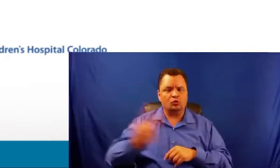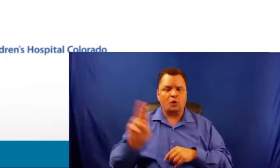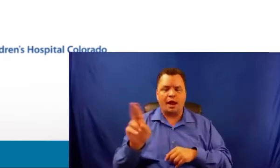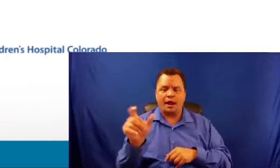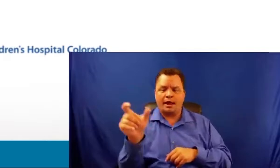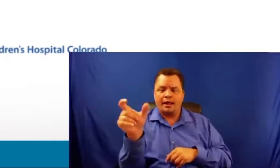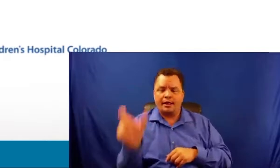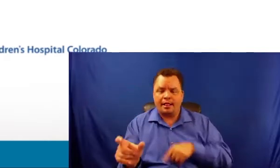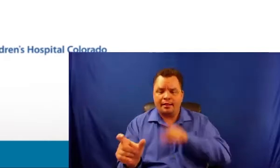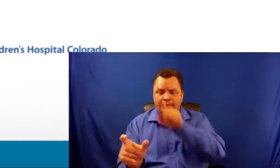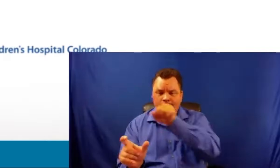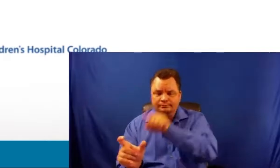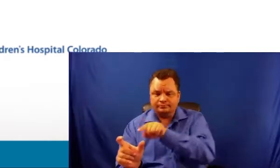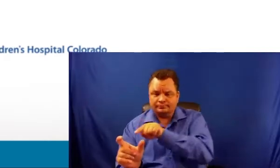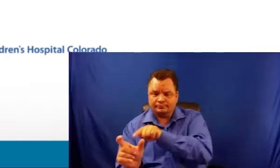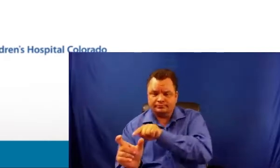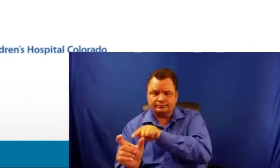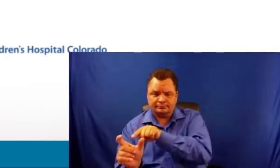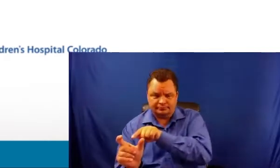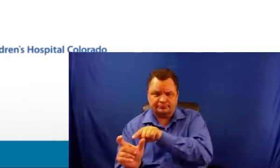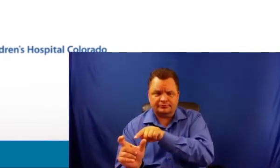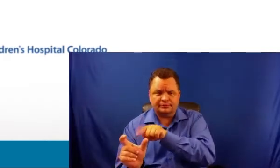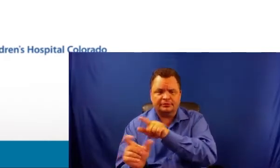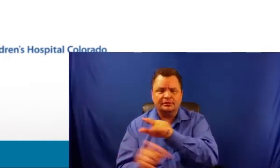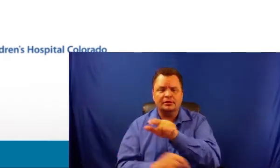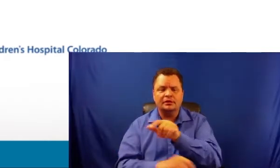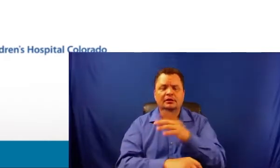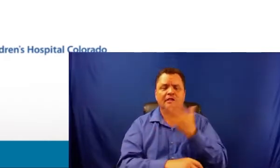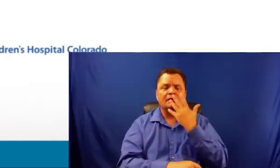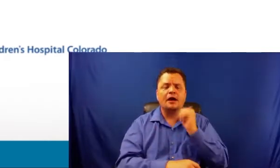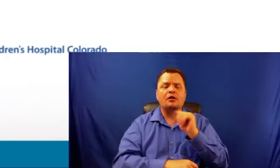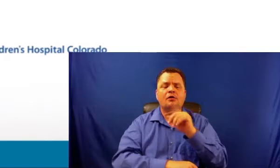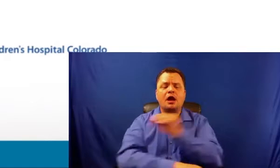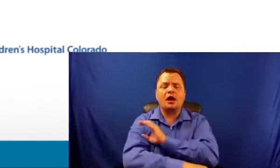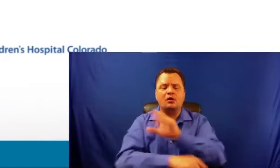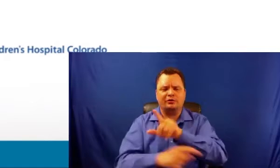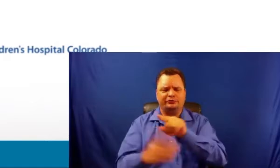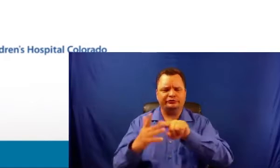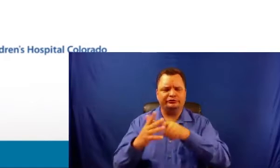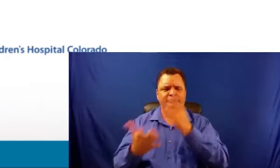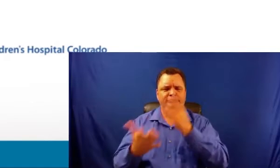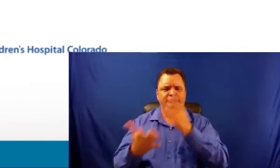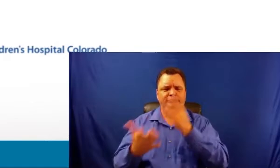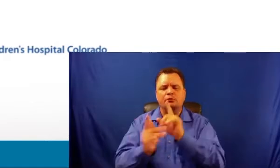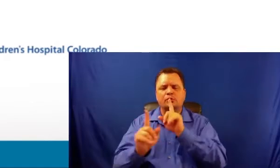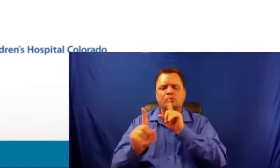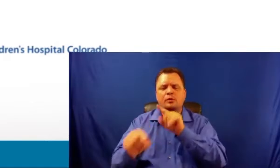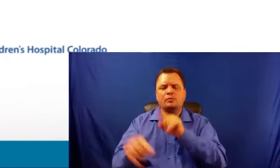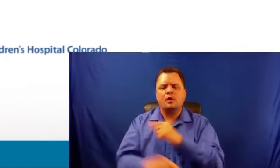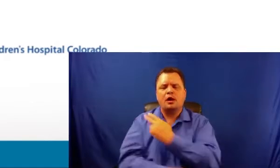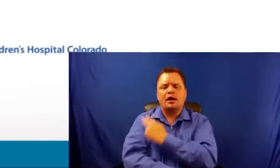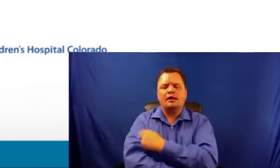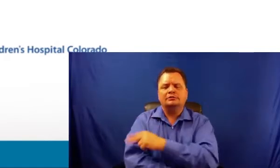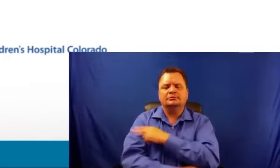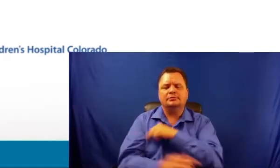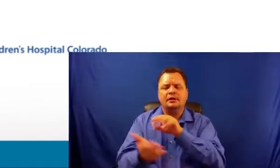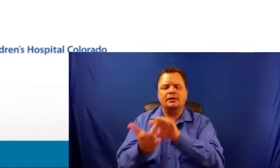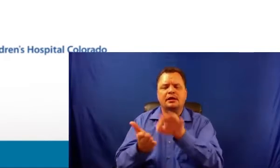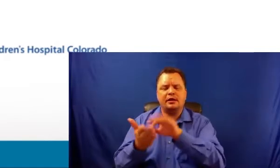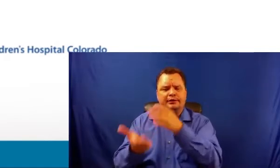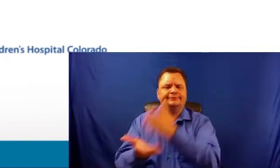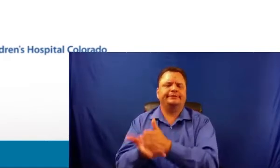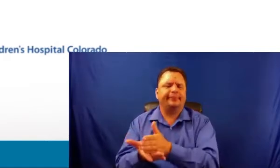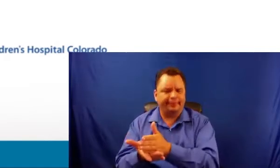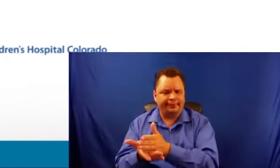state of Colorado reporting requirements, late in the month of July, we stopped receiving data for the weekends, but it really doesn't make a difference for our presentation